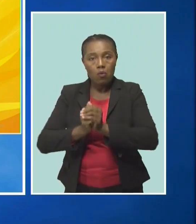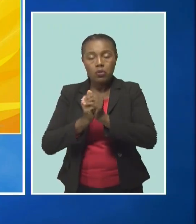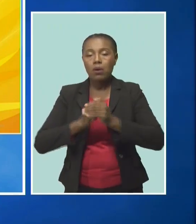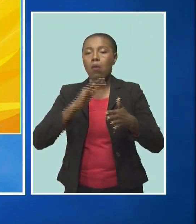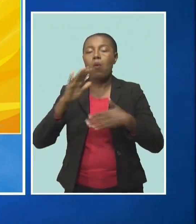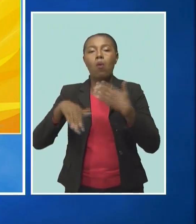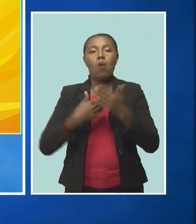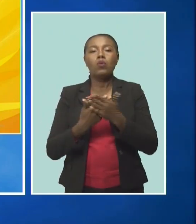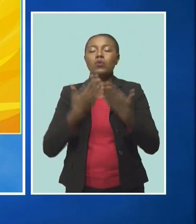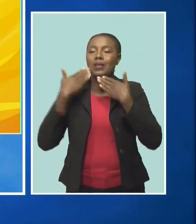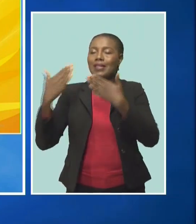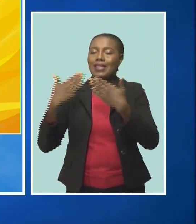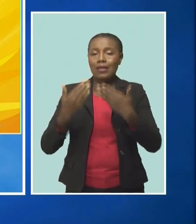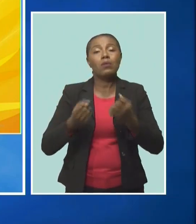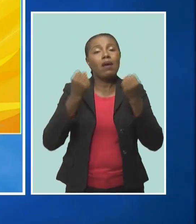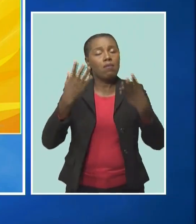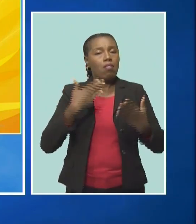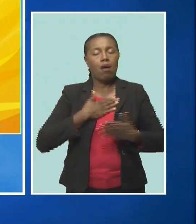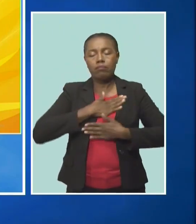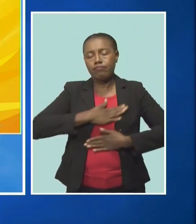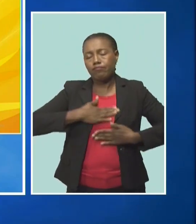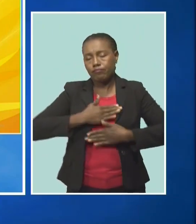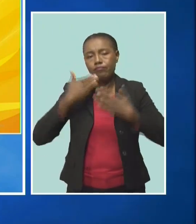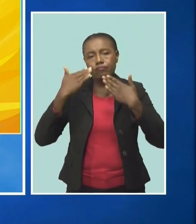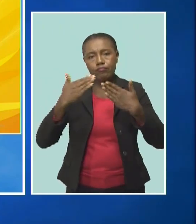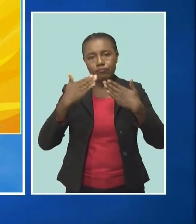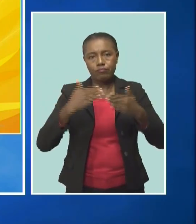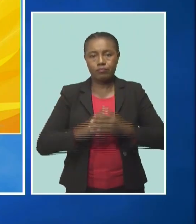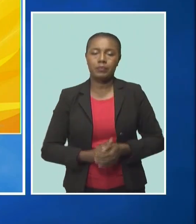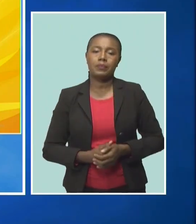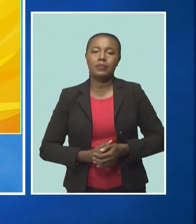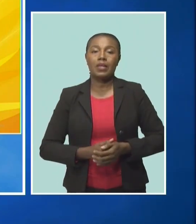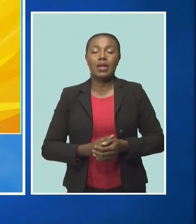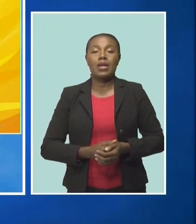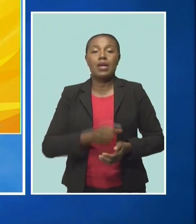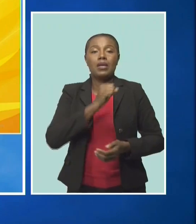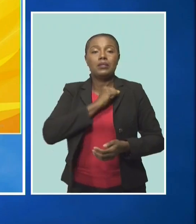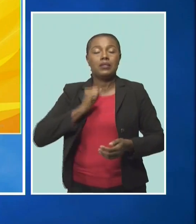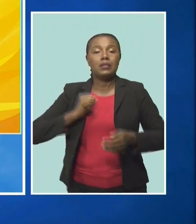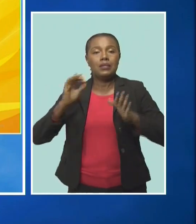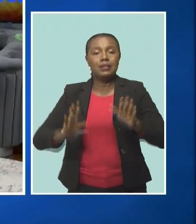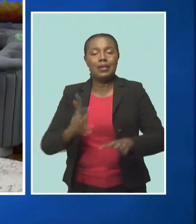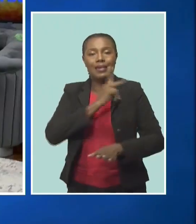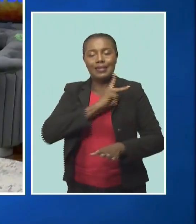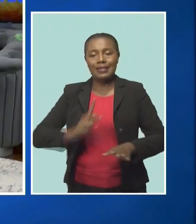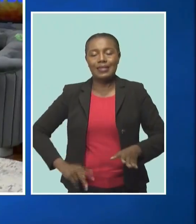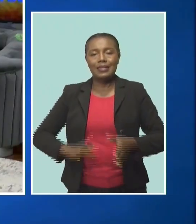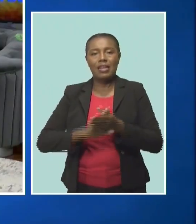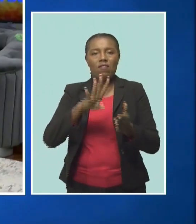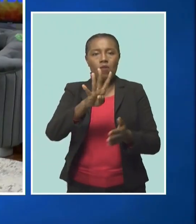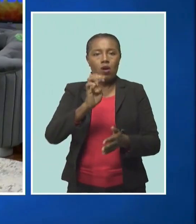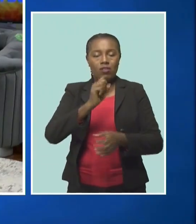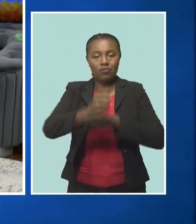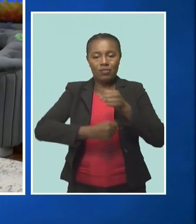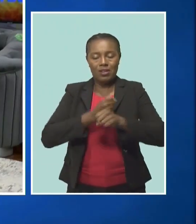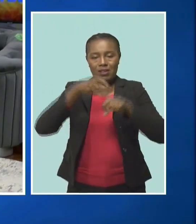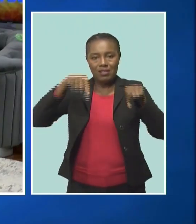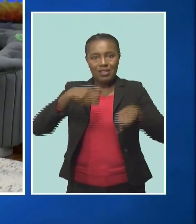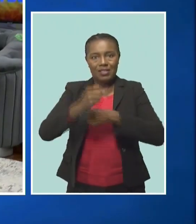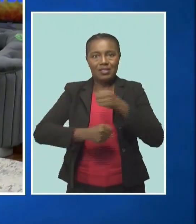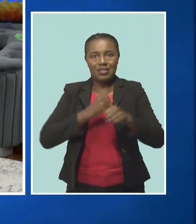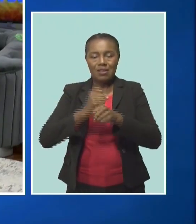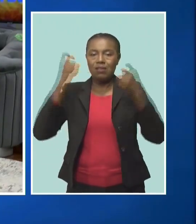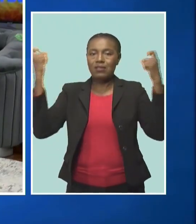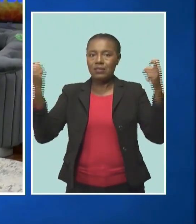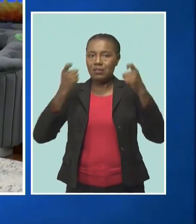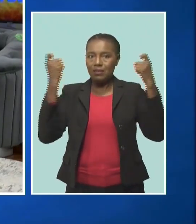thanks, because we do have a lot to be thankful for. I think Senator King was telling me it is 400 years this year that we'll be celebrating